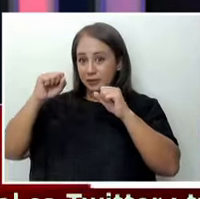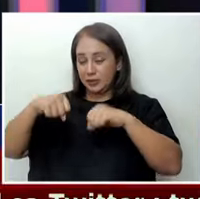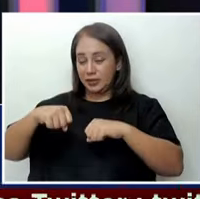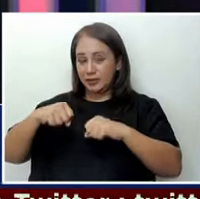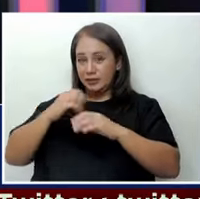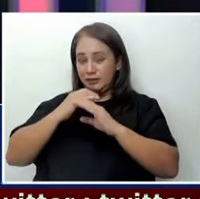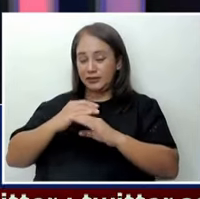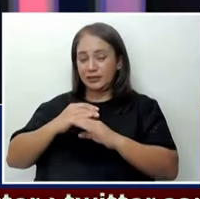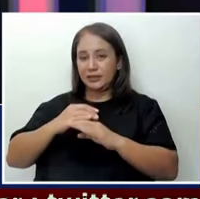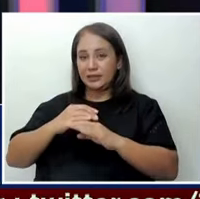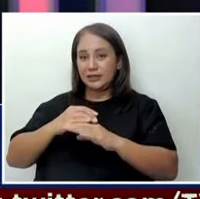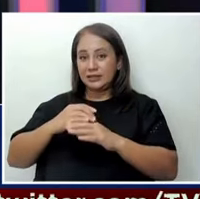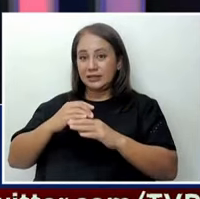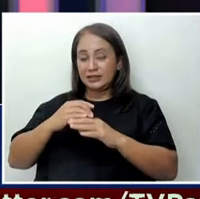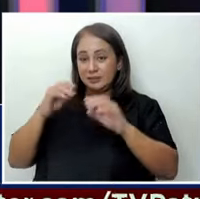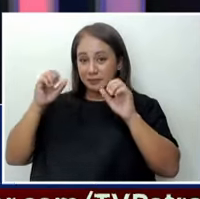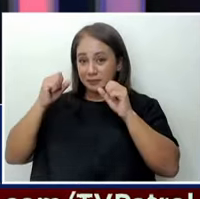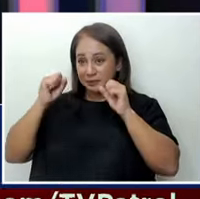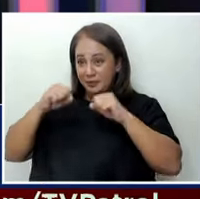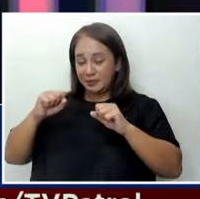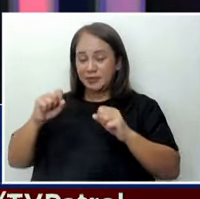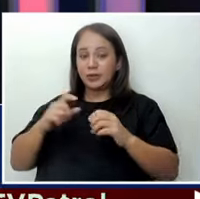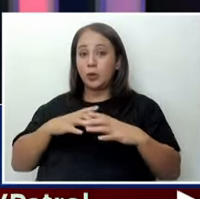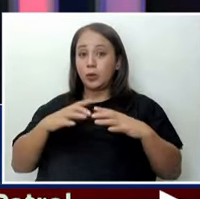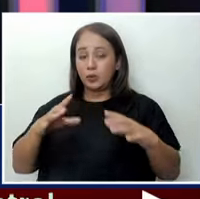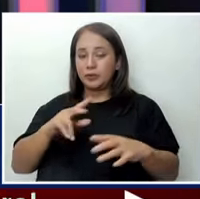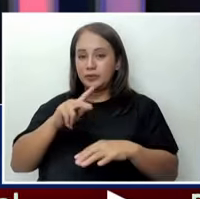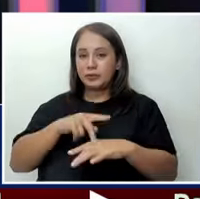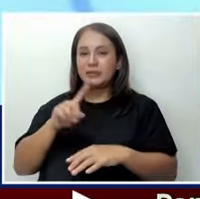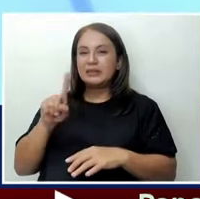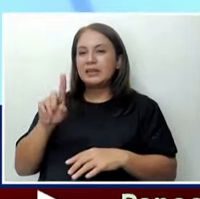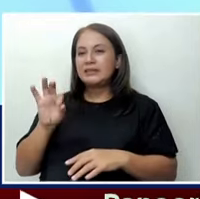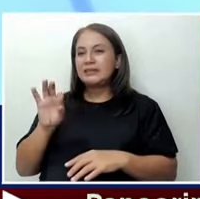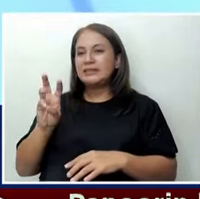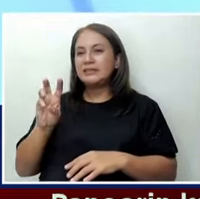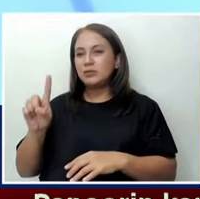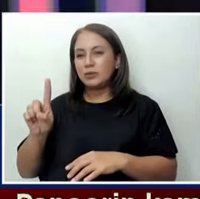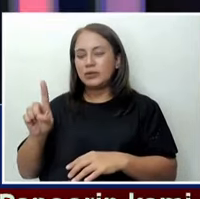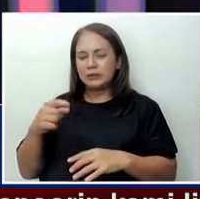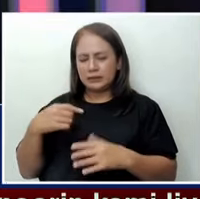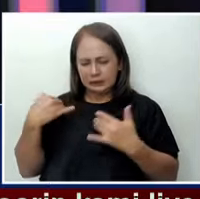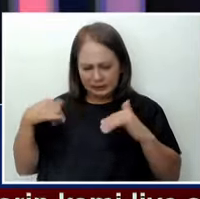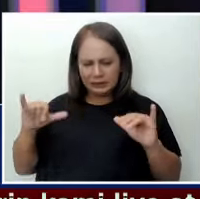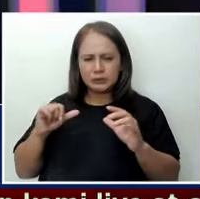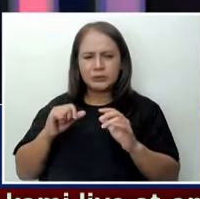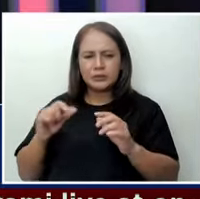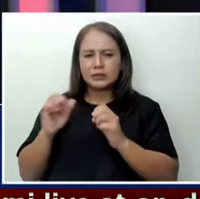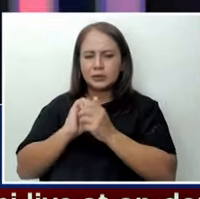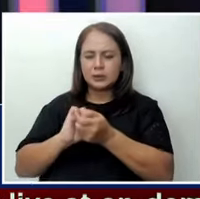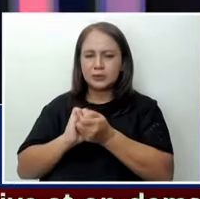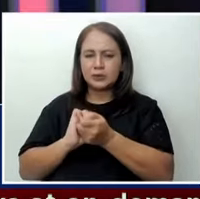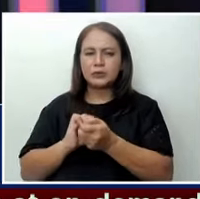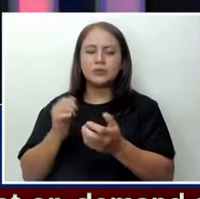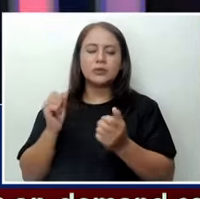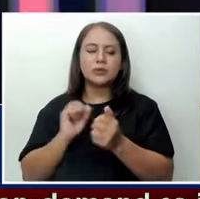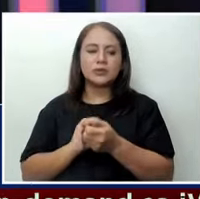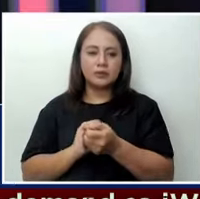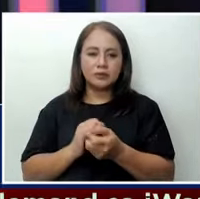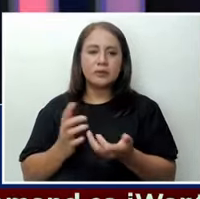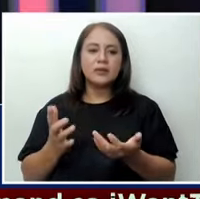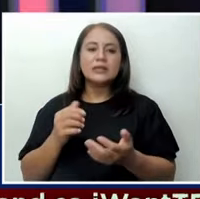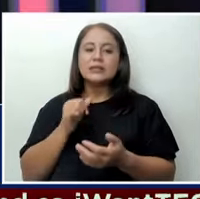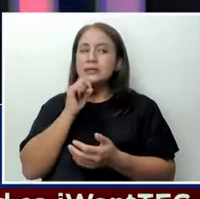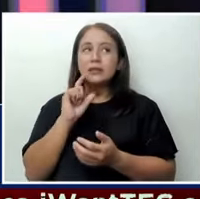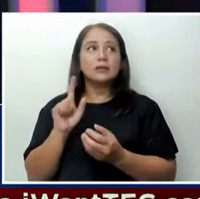1951. Our commitment to the Philippines stands on its own. There's so much that we're working on together. It's not